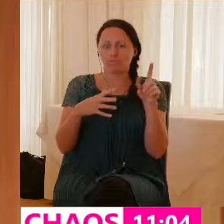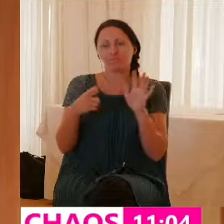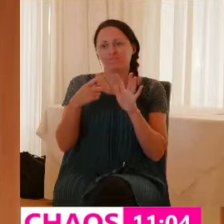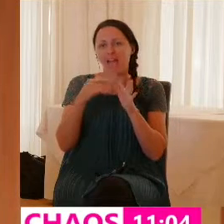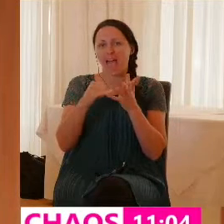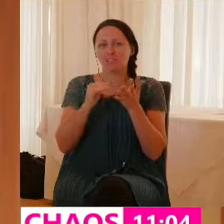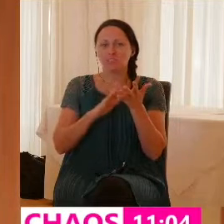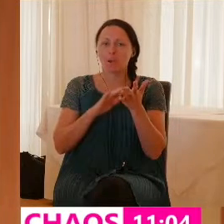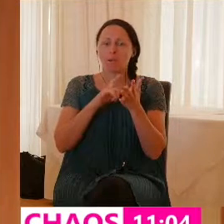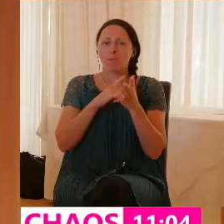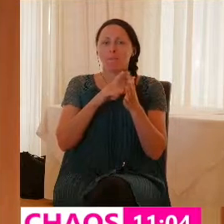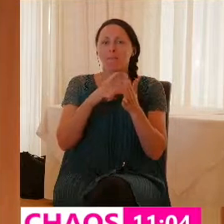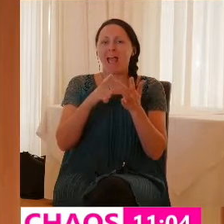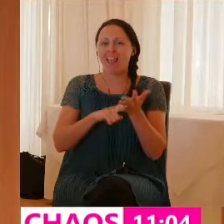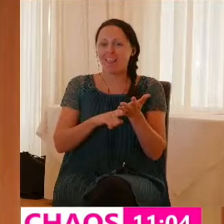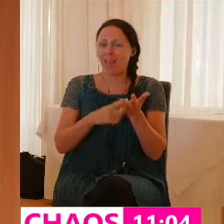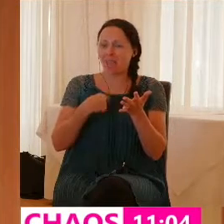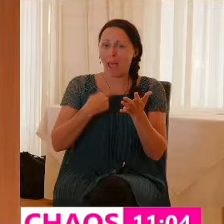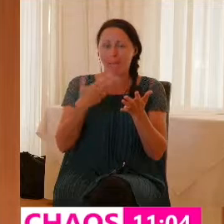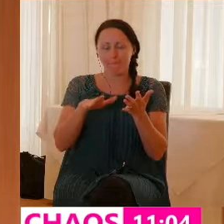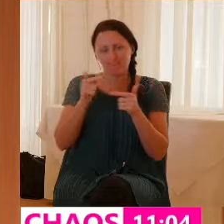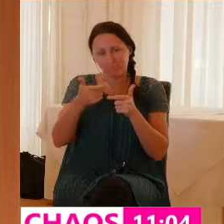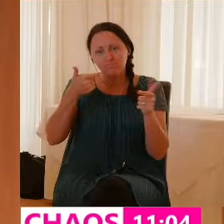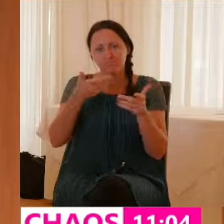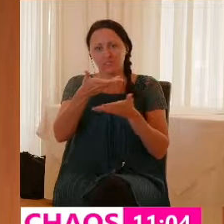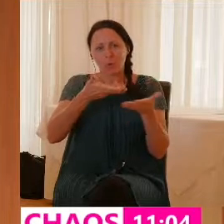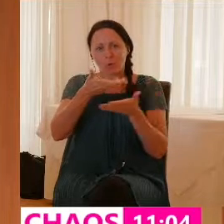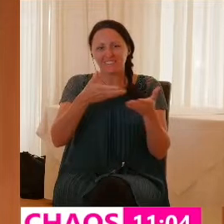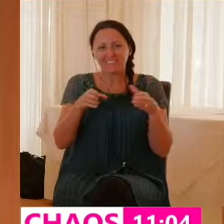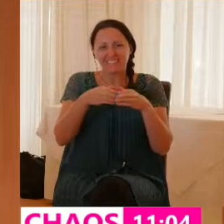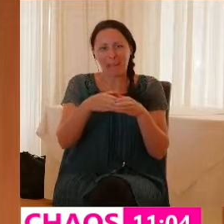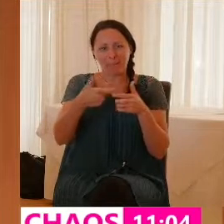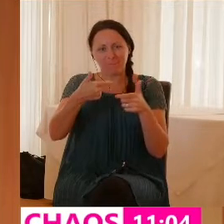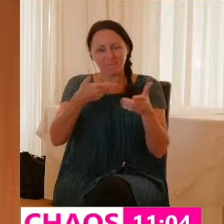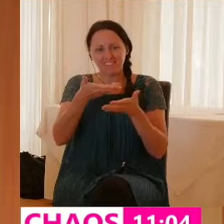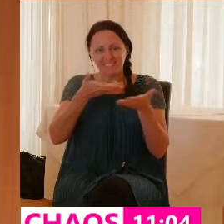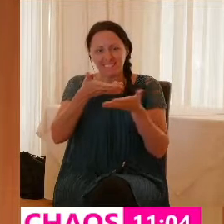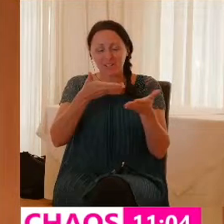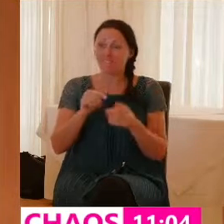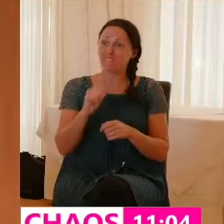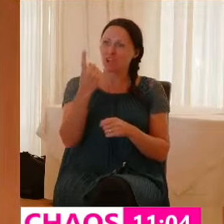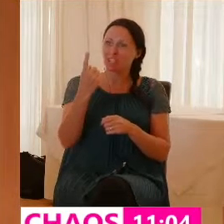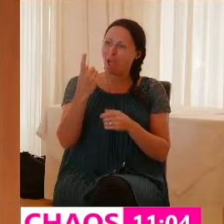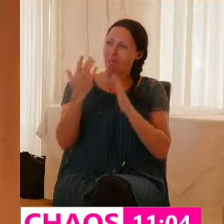often on Teams, this is actually the first time in 2 years we've ever met in person, so it's quite exciting.